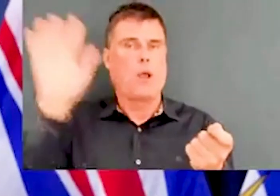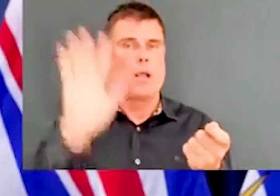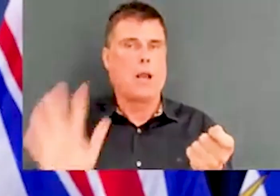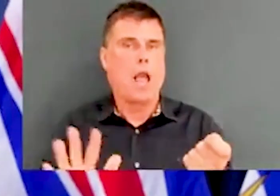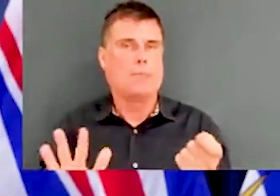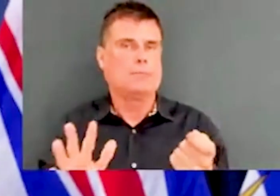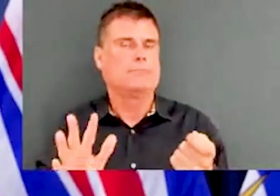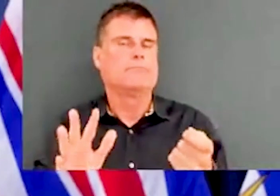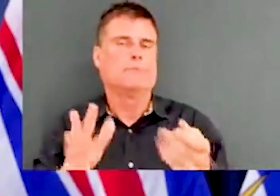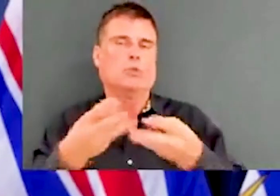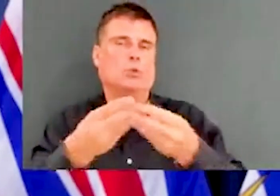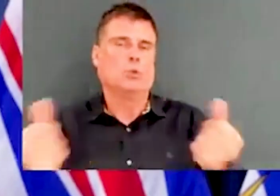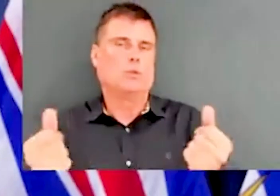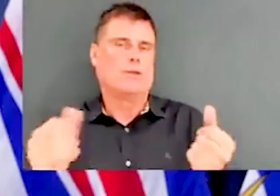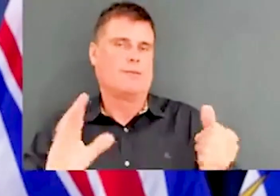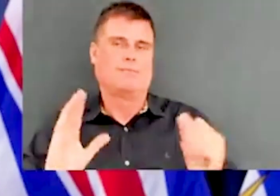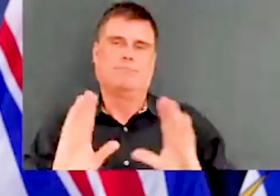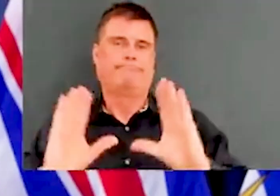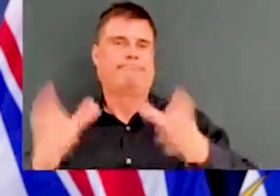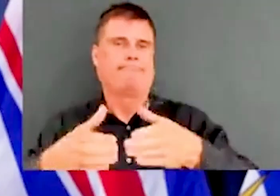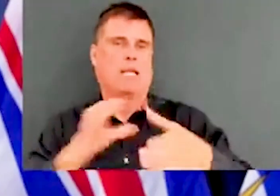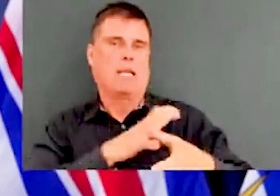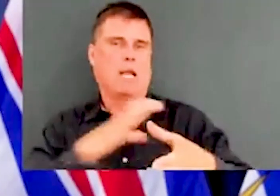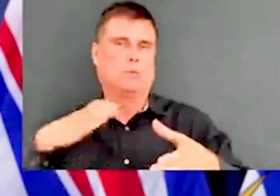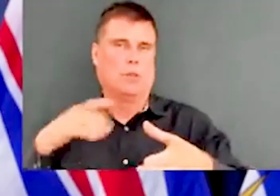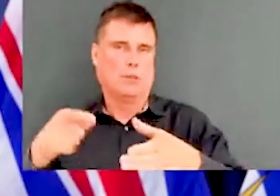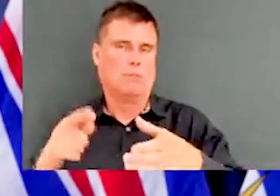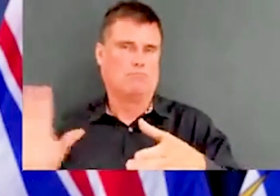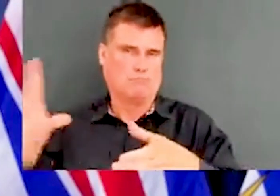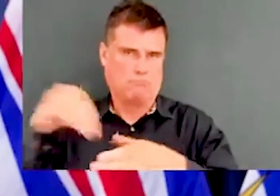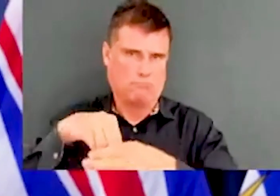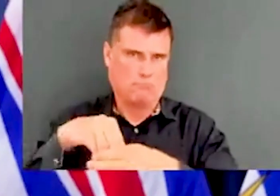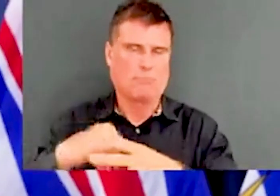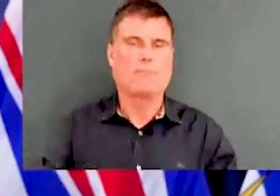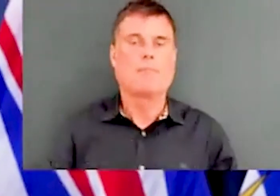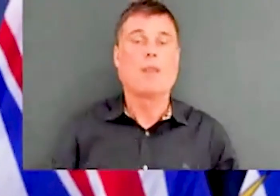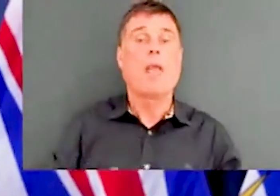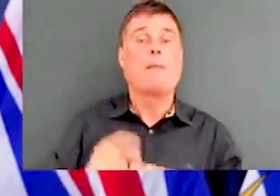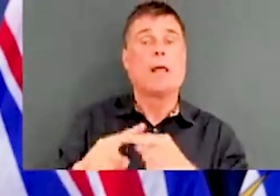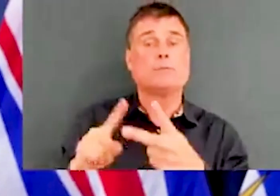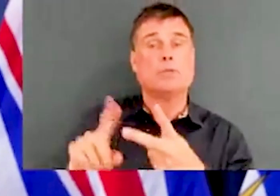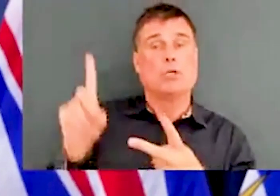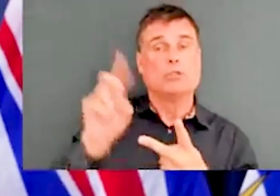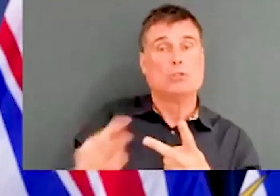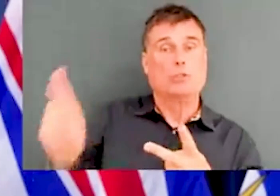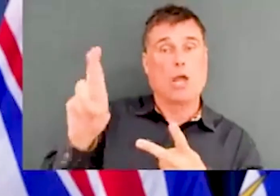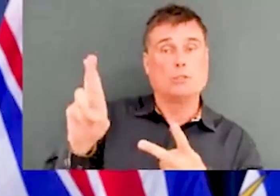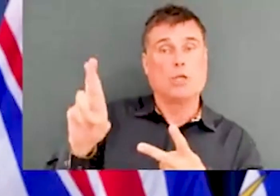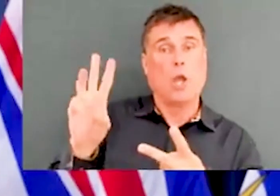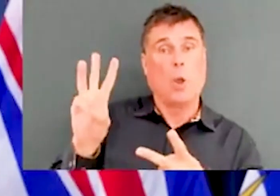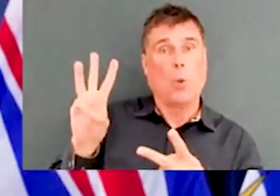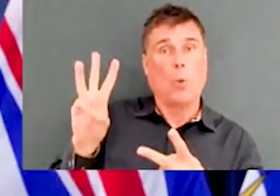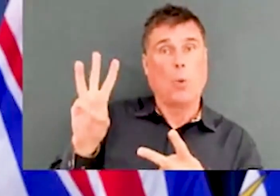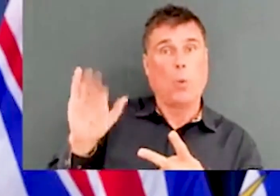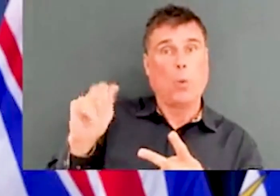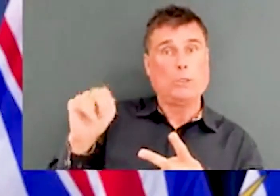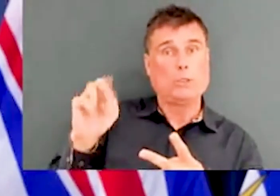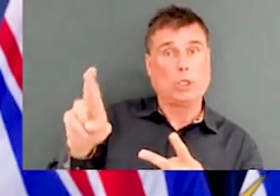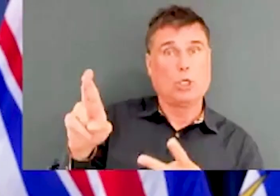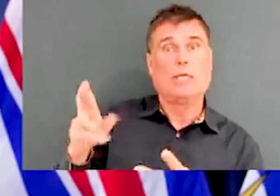Change Strategies, and Dr. Jennifer Winter, who is here with us today. The independent assessment found that